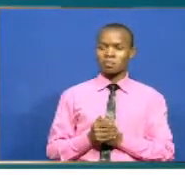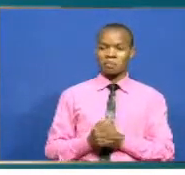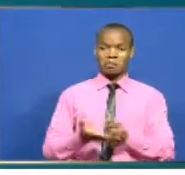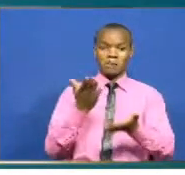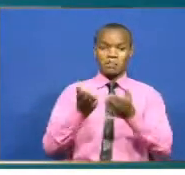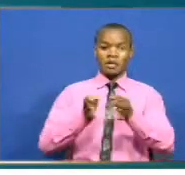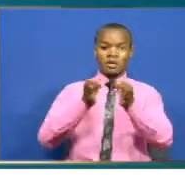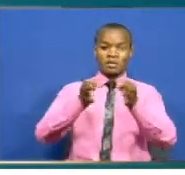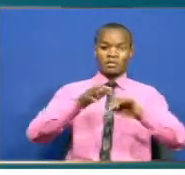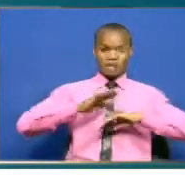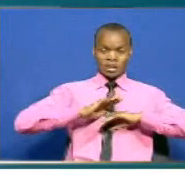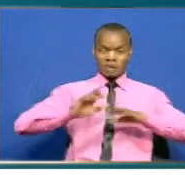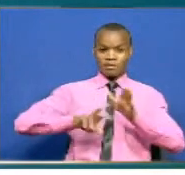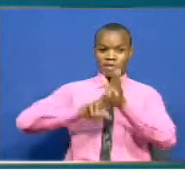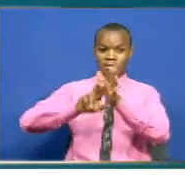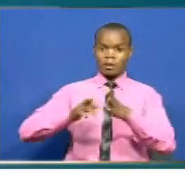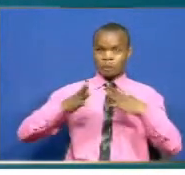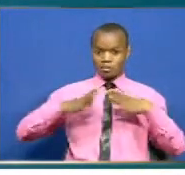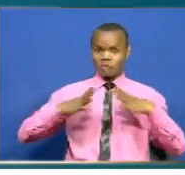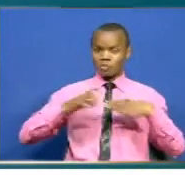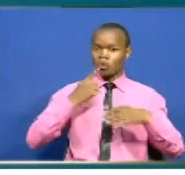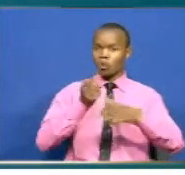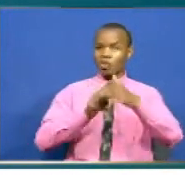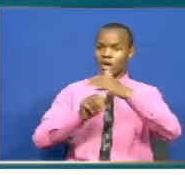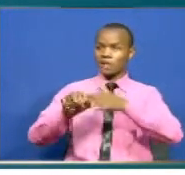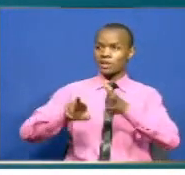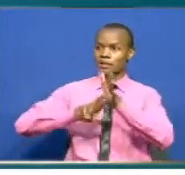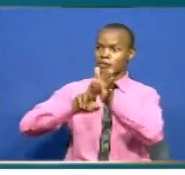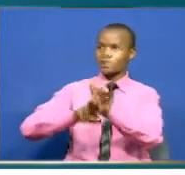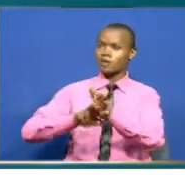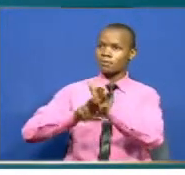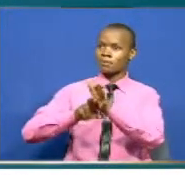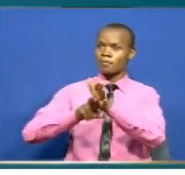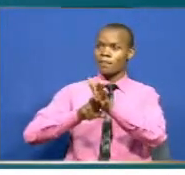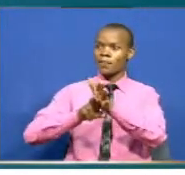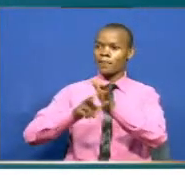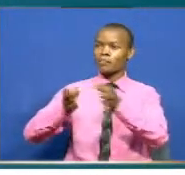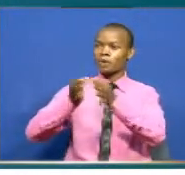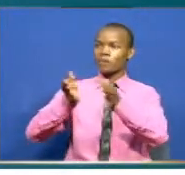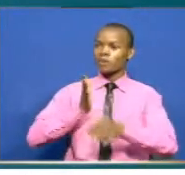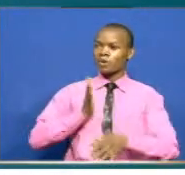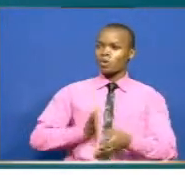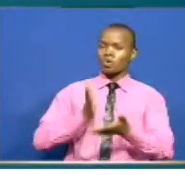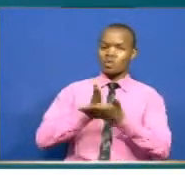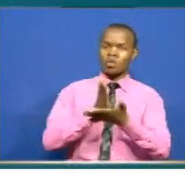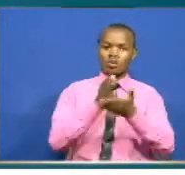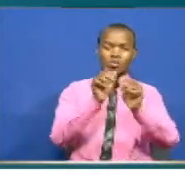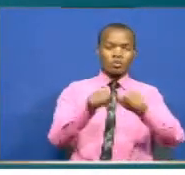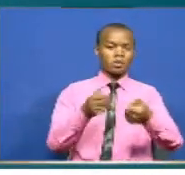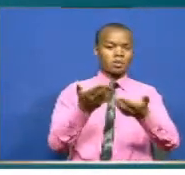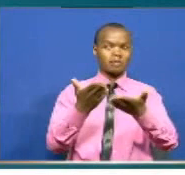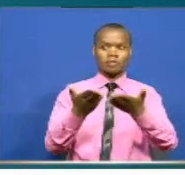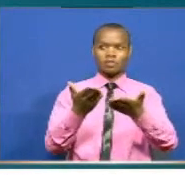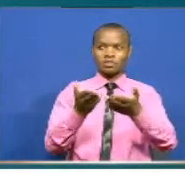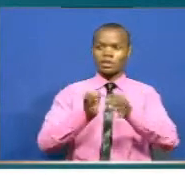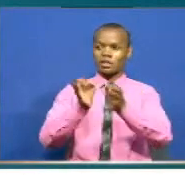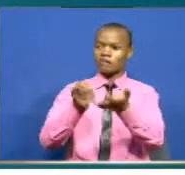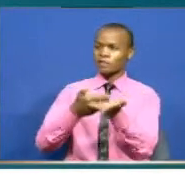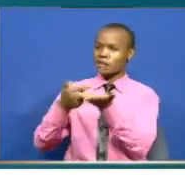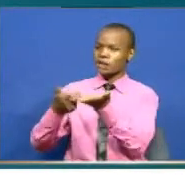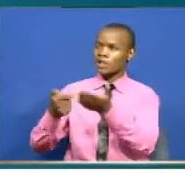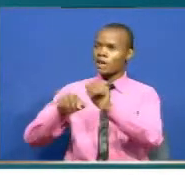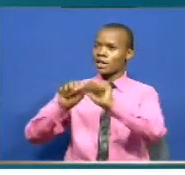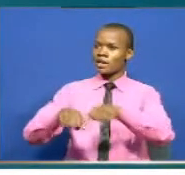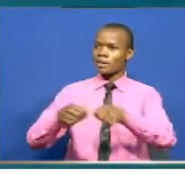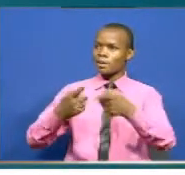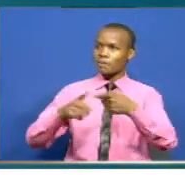to represent every Kenyan who are underrepresented. I mean, can anybody sell that, to be frank with you? Can anybody discuss that? What